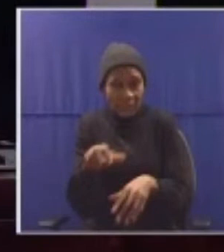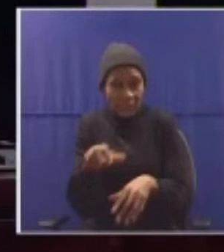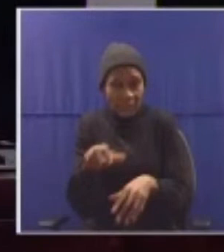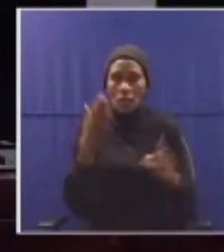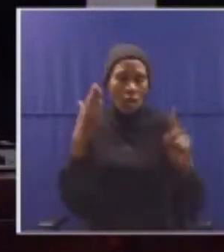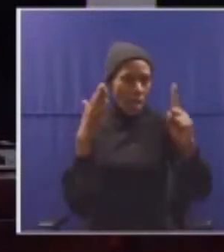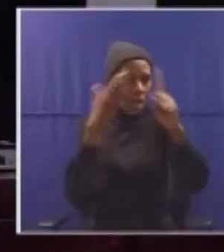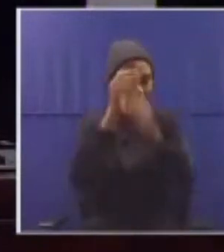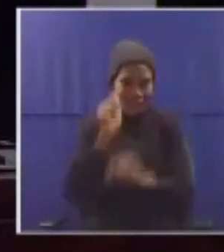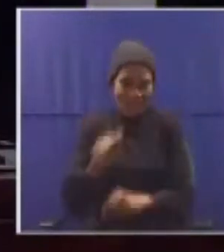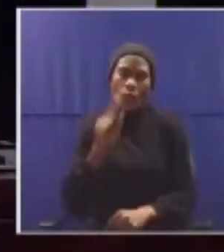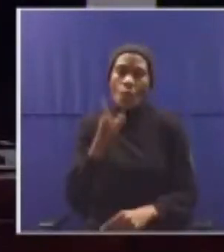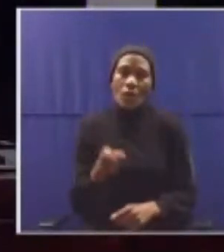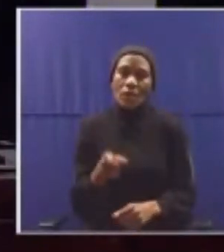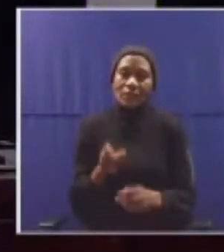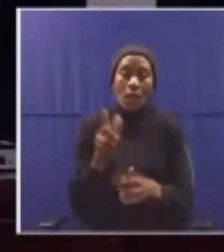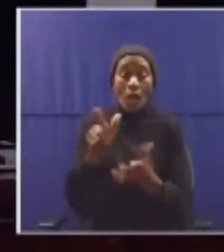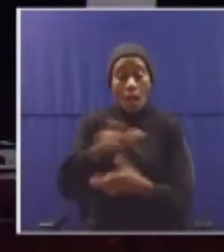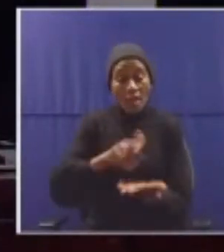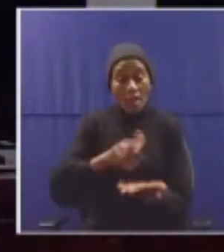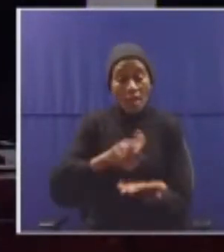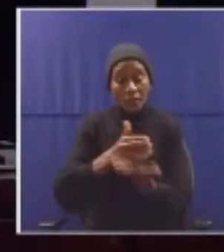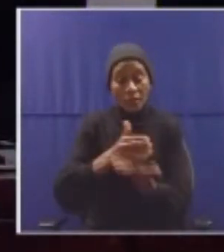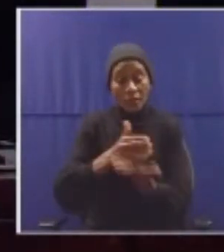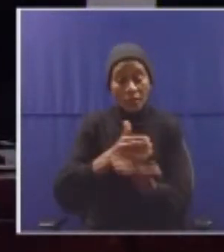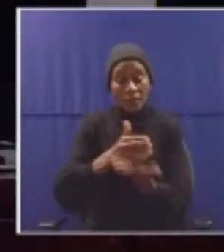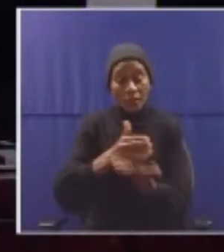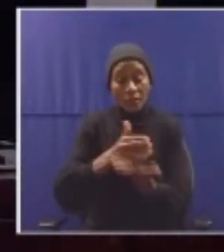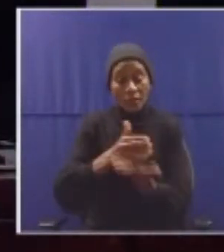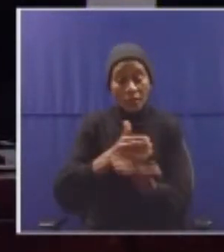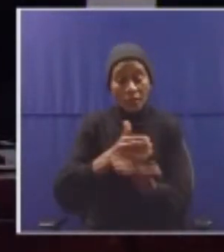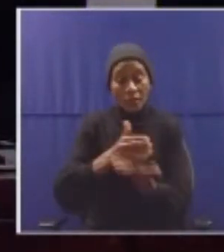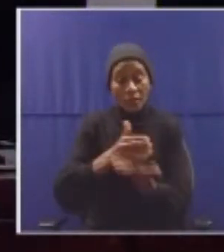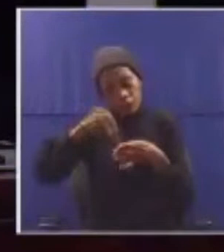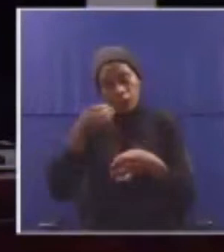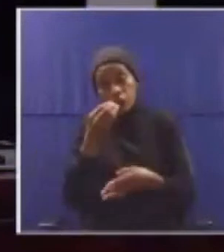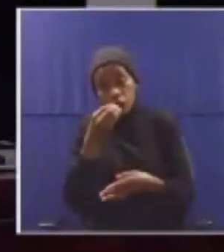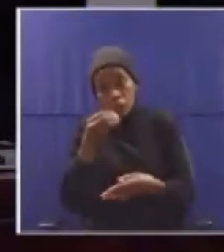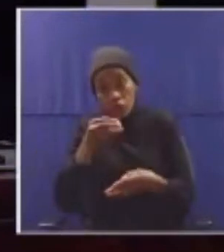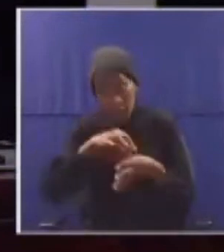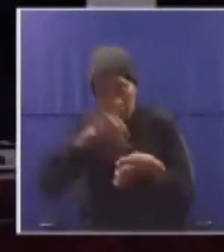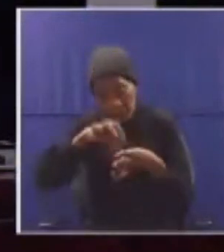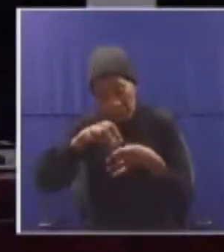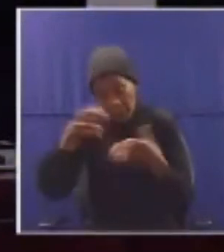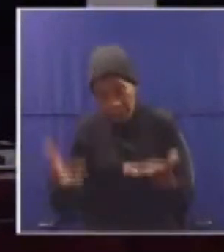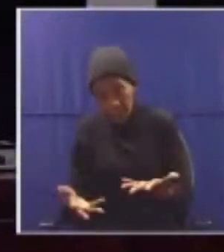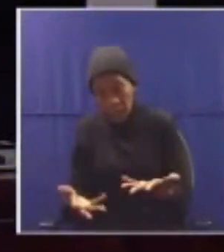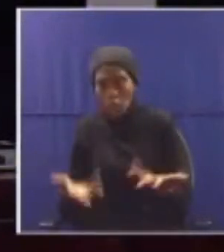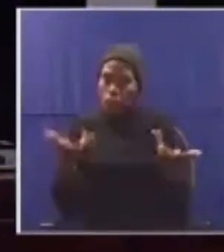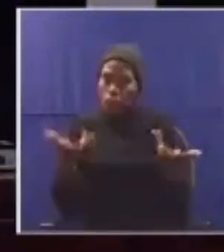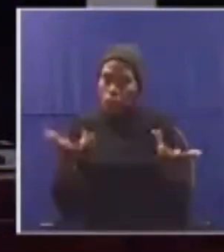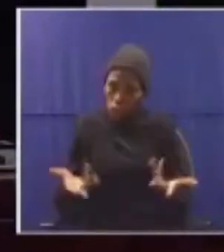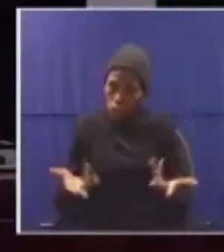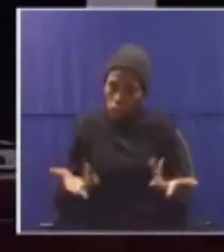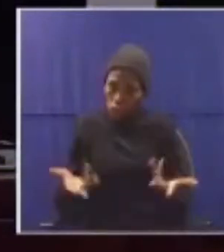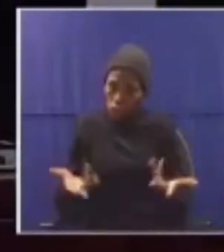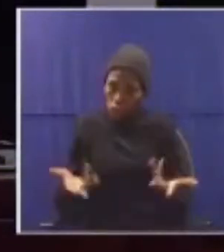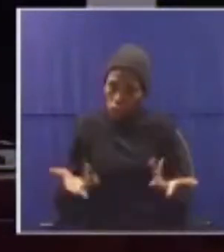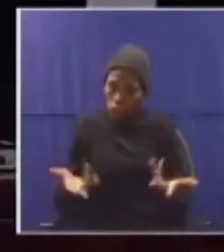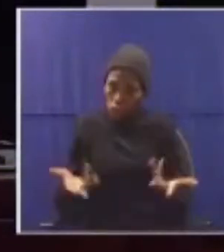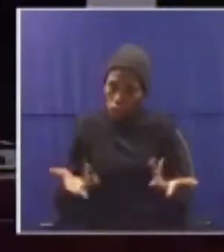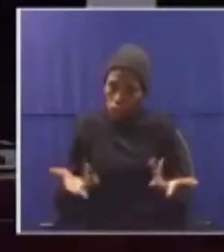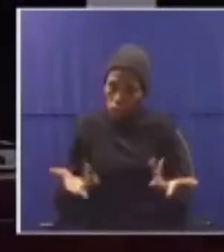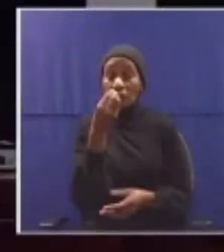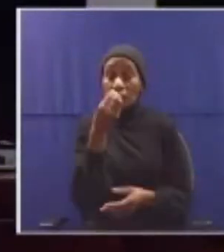land reform, agricultural production, directly contributing to South Africa's food